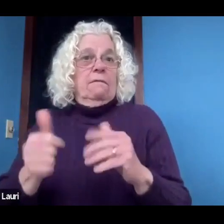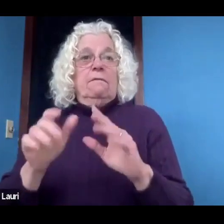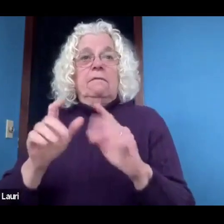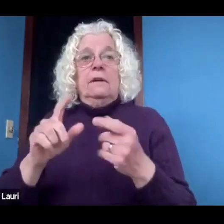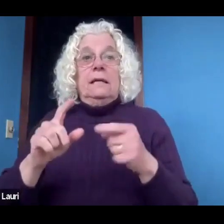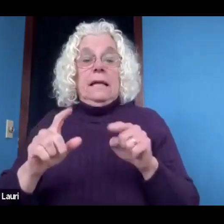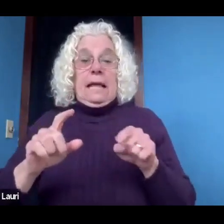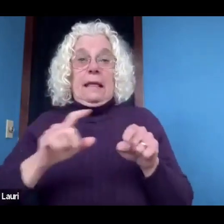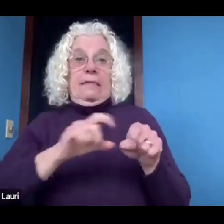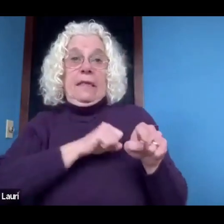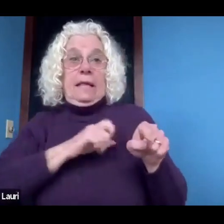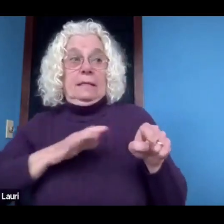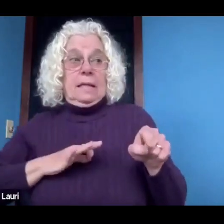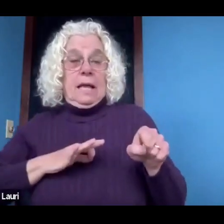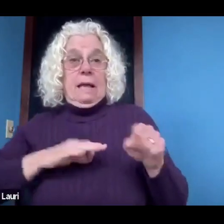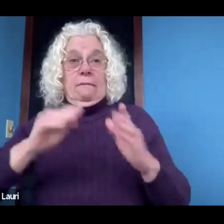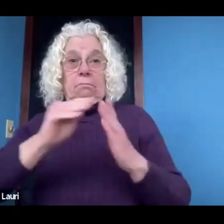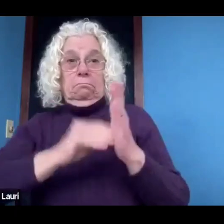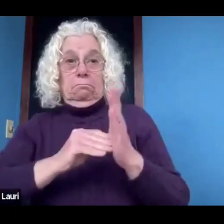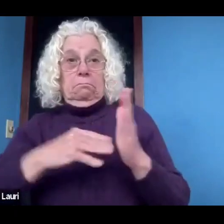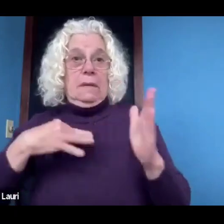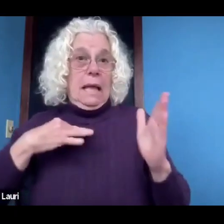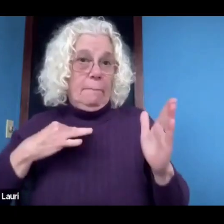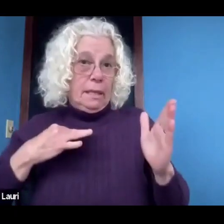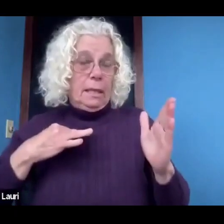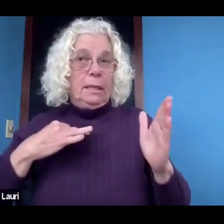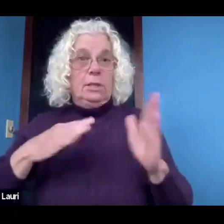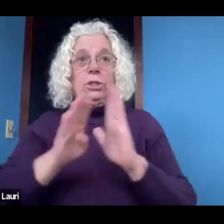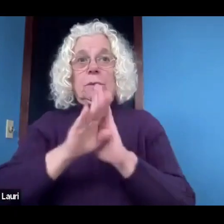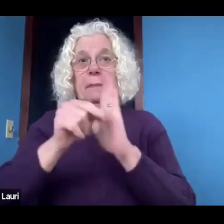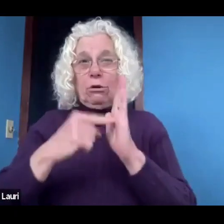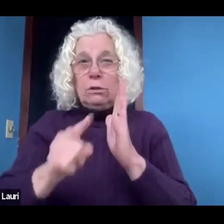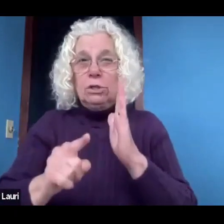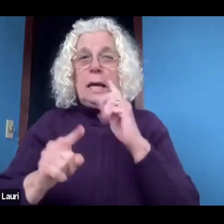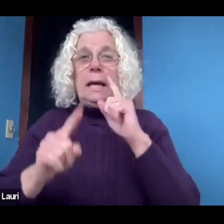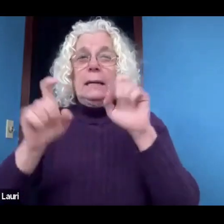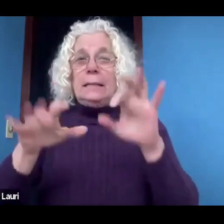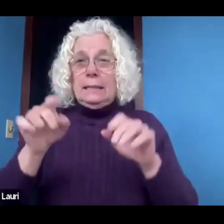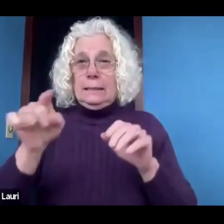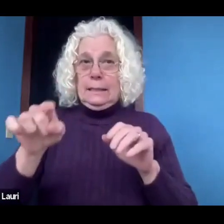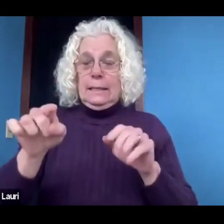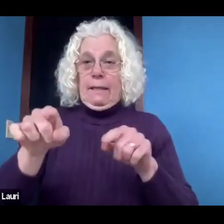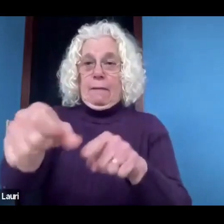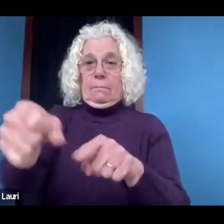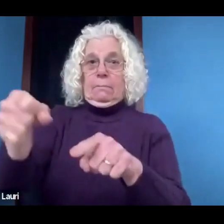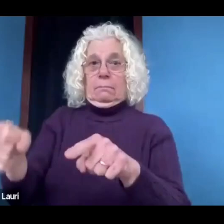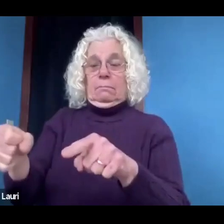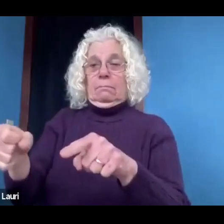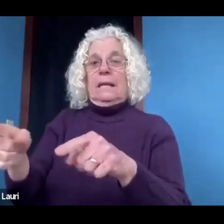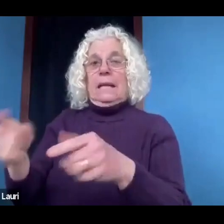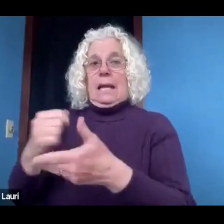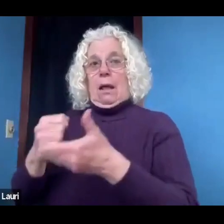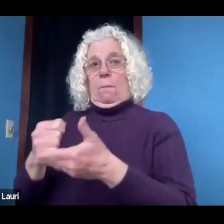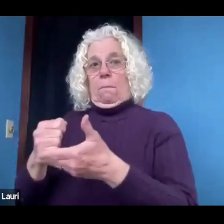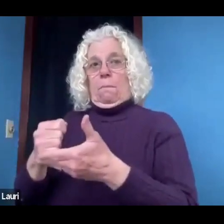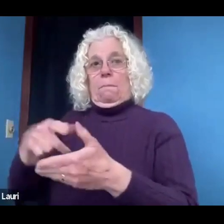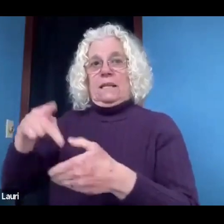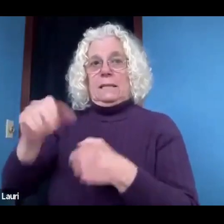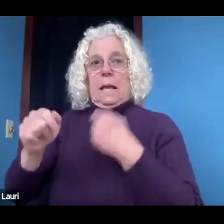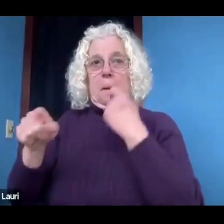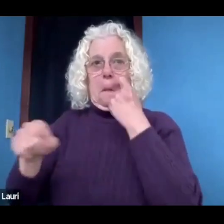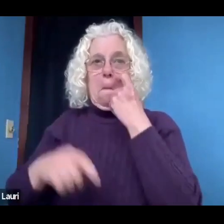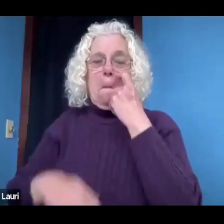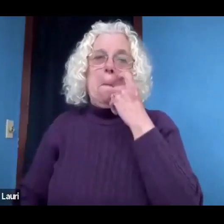an application as well as some testing and a background check, and then that person can begin working for that individual. And